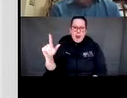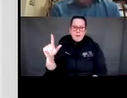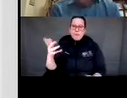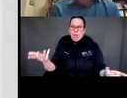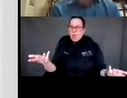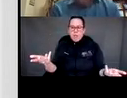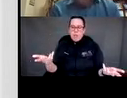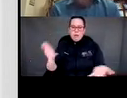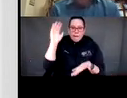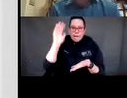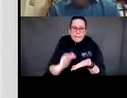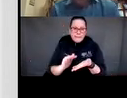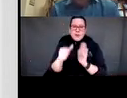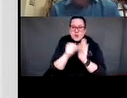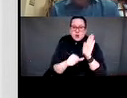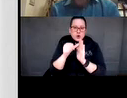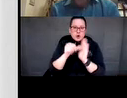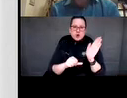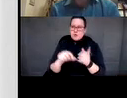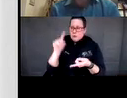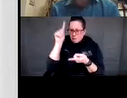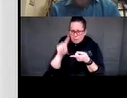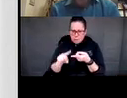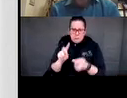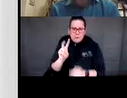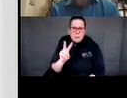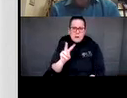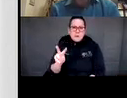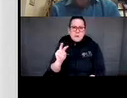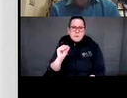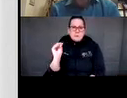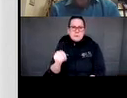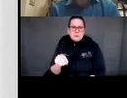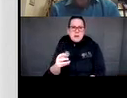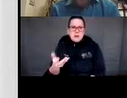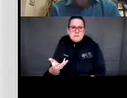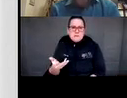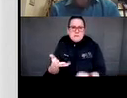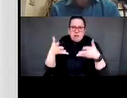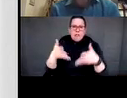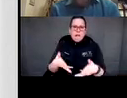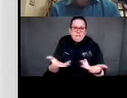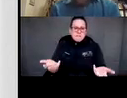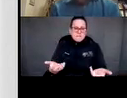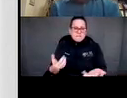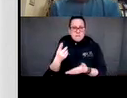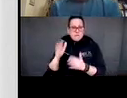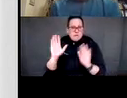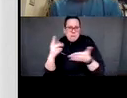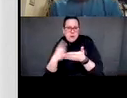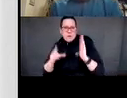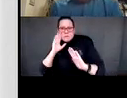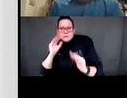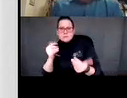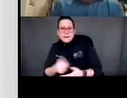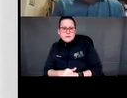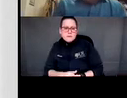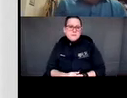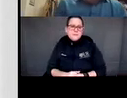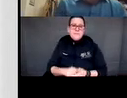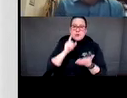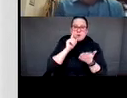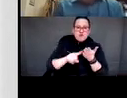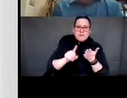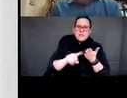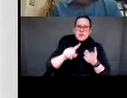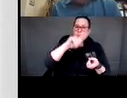surgical volume was down to, about 22% of what it was versus budget. Our research activities had